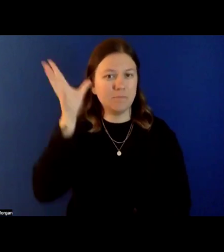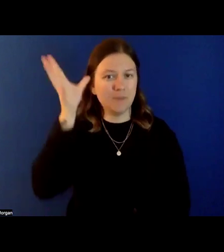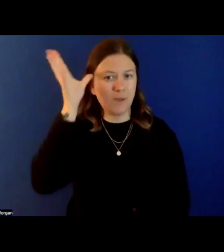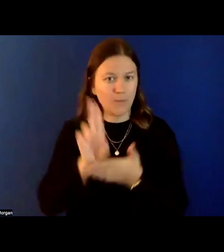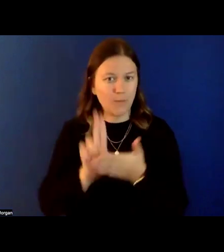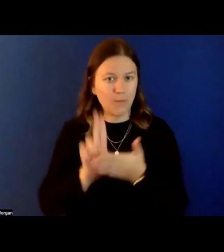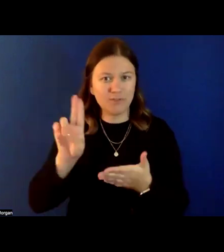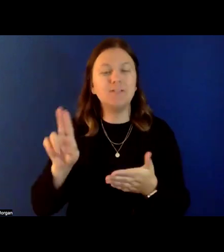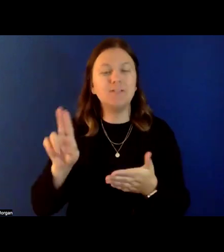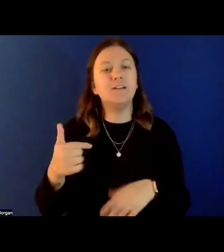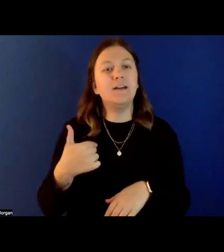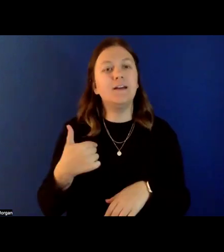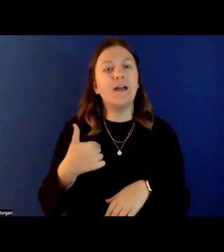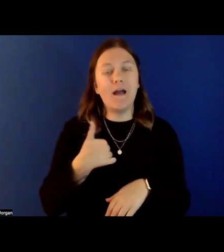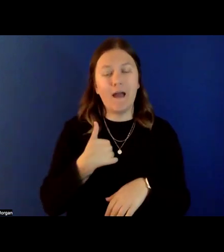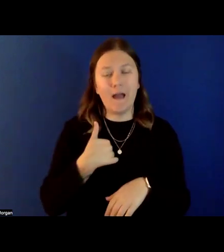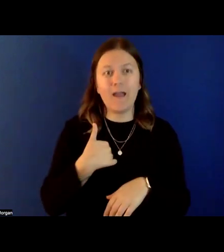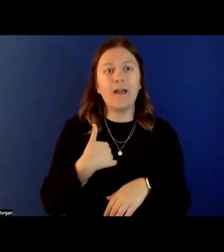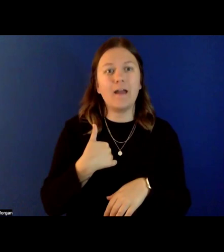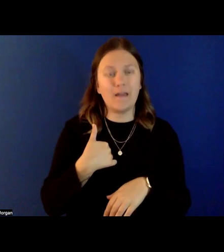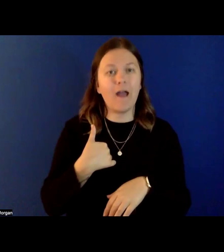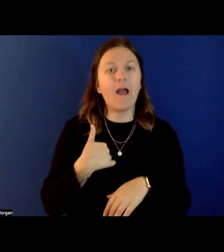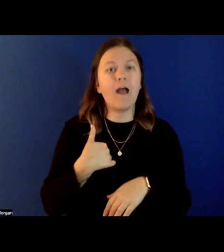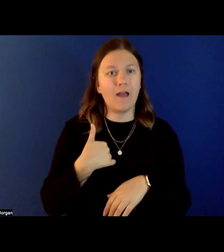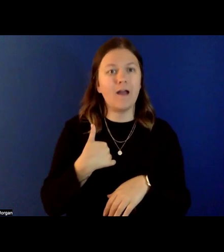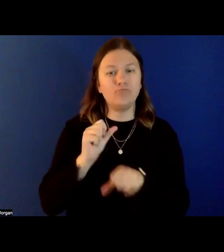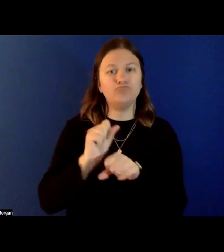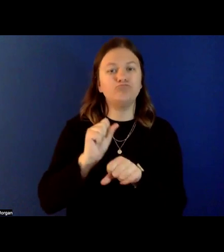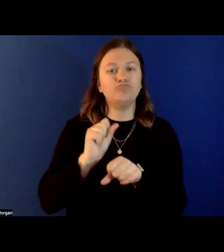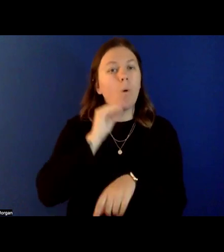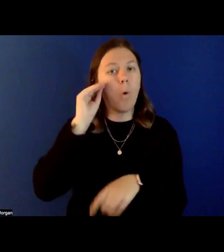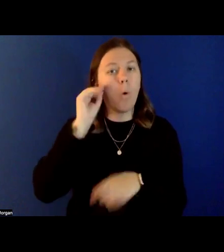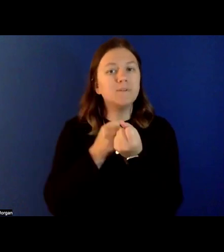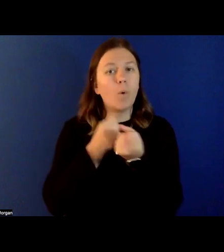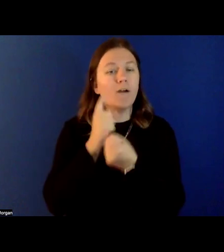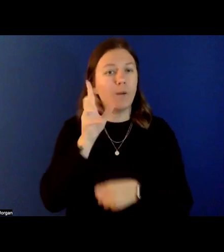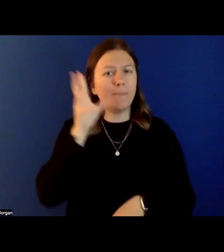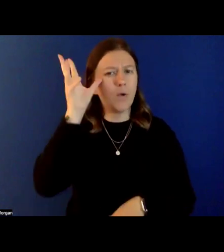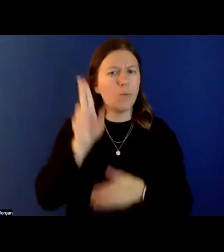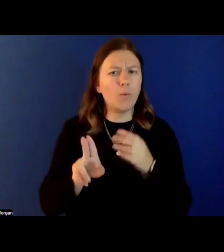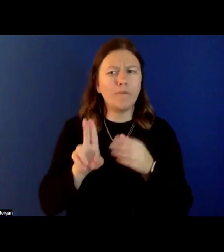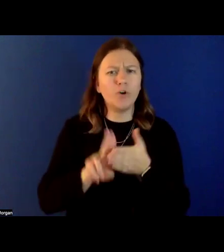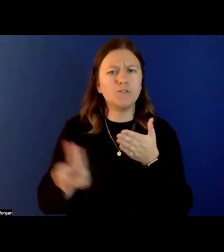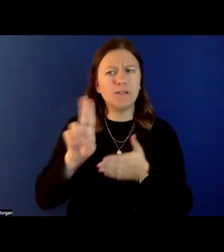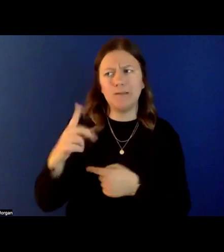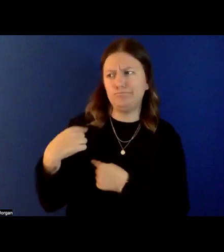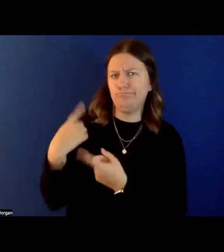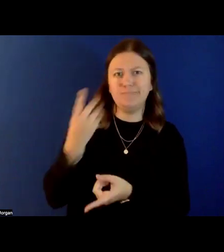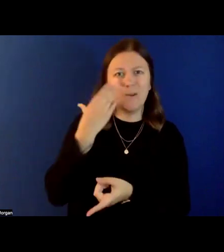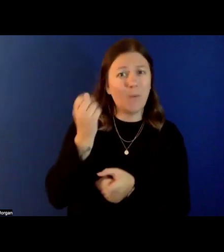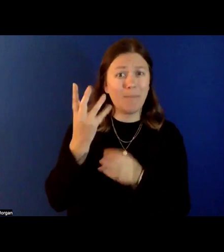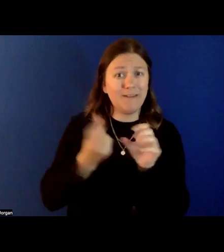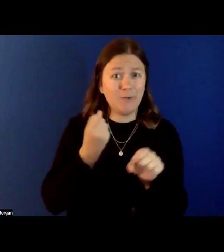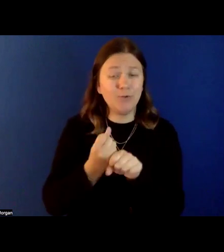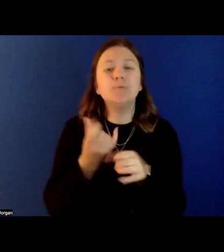a German home support Parent University for the last, I don't know how many years. You will still have access to that, so